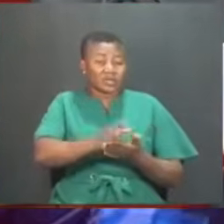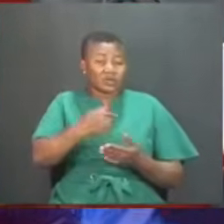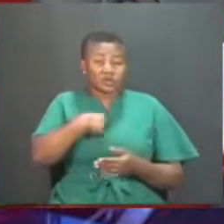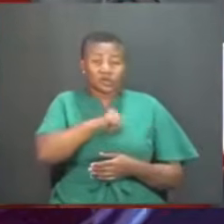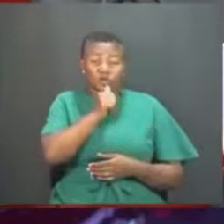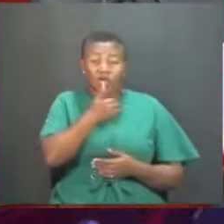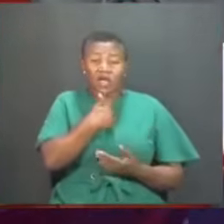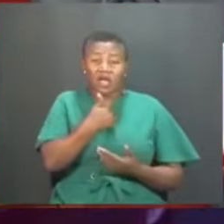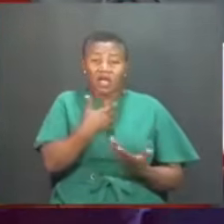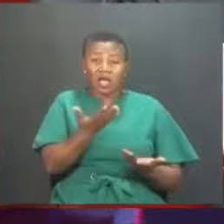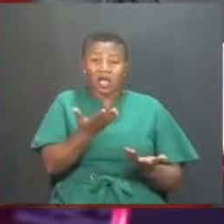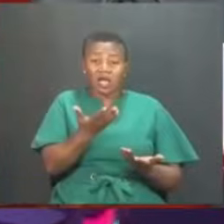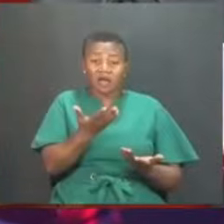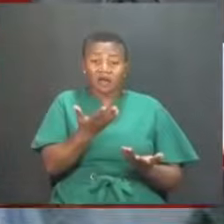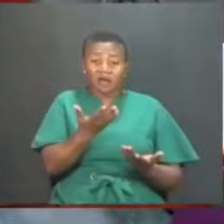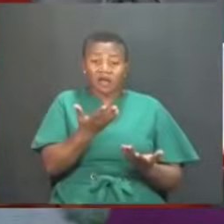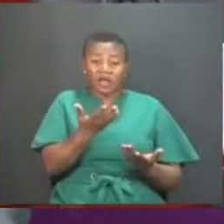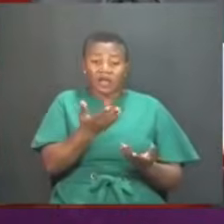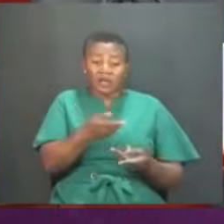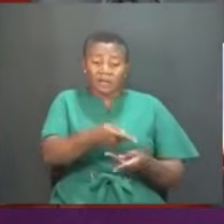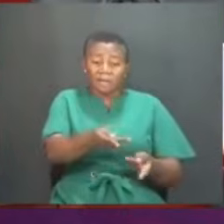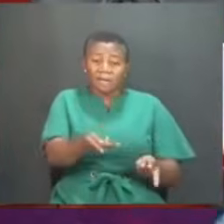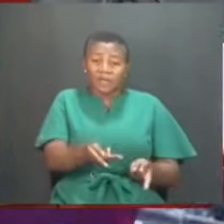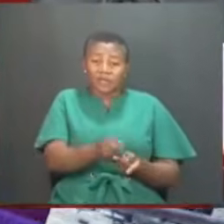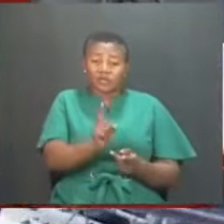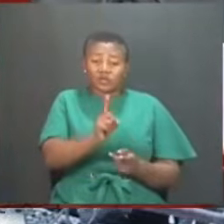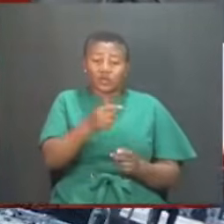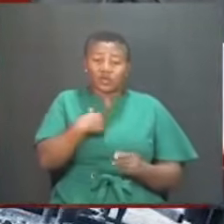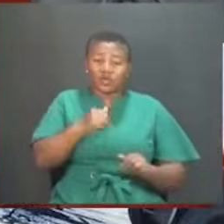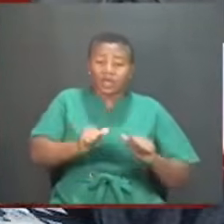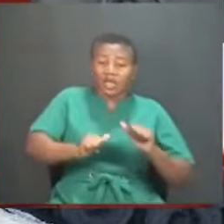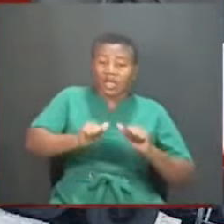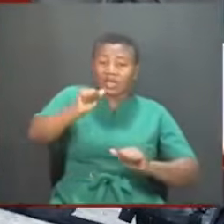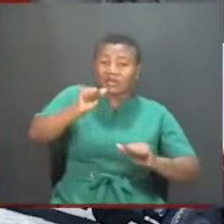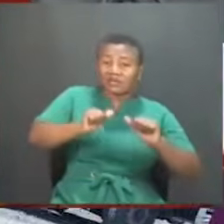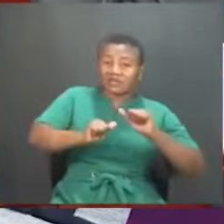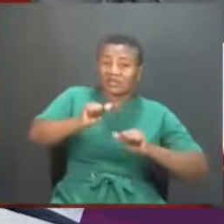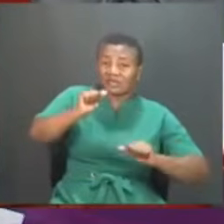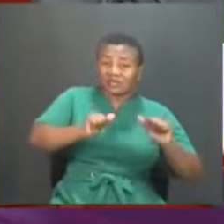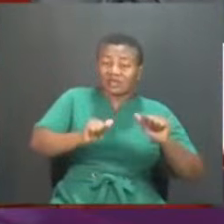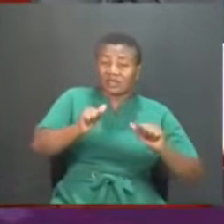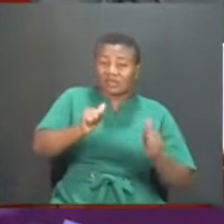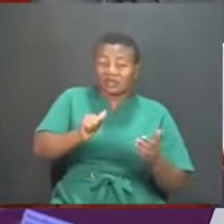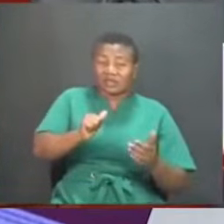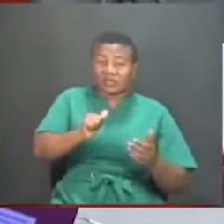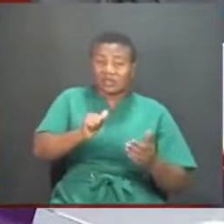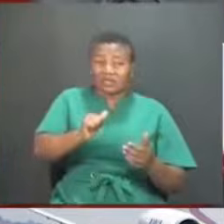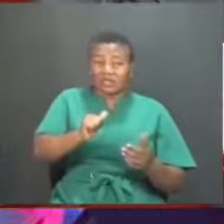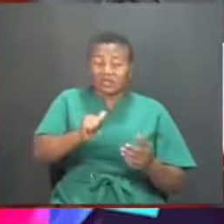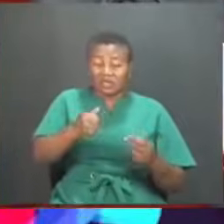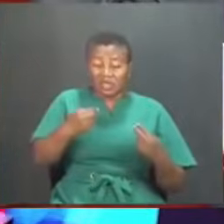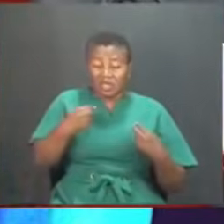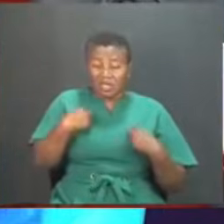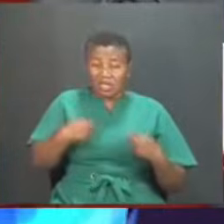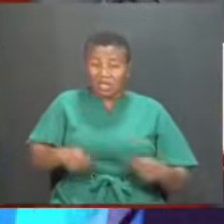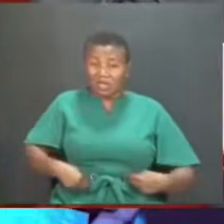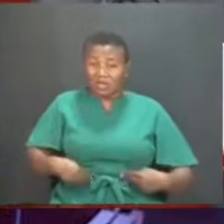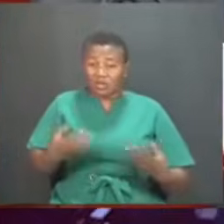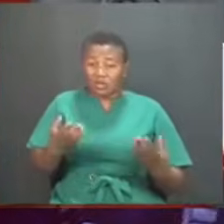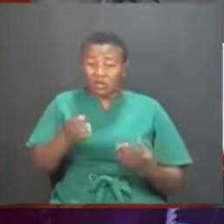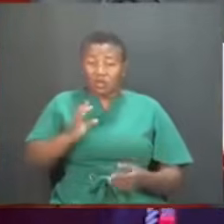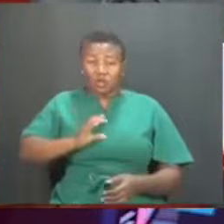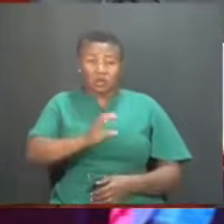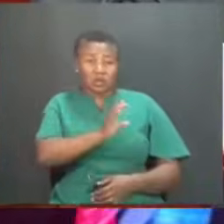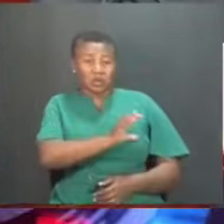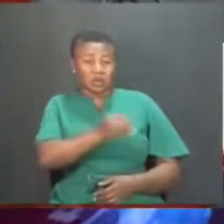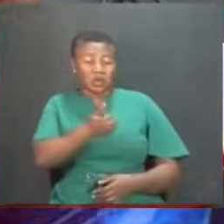assess the health institutions under these agencies. And very often than not, the health committee has a mandate to take